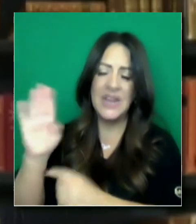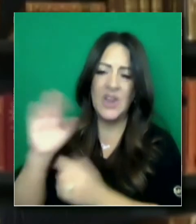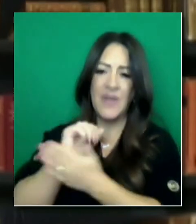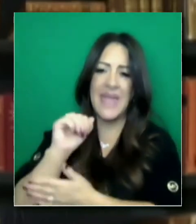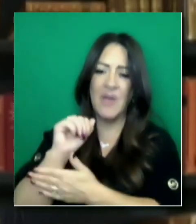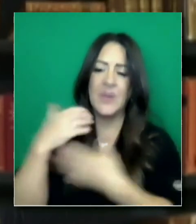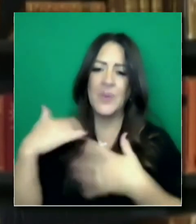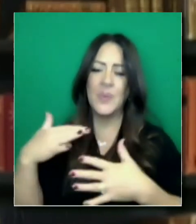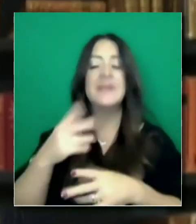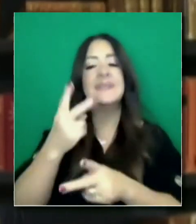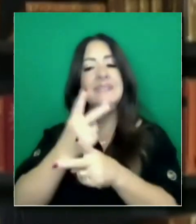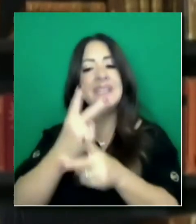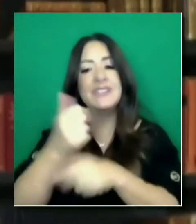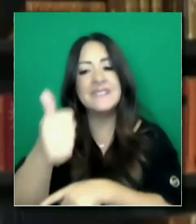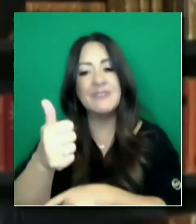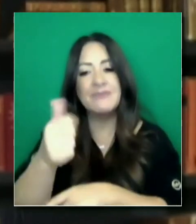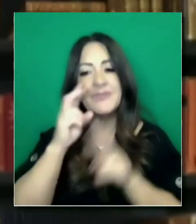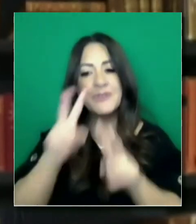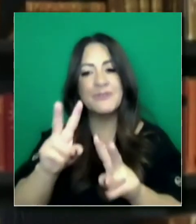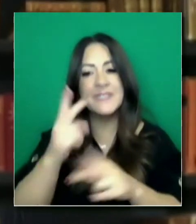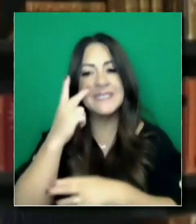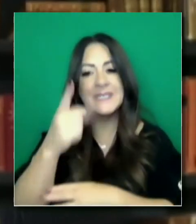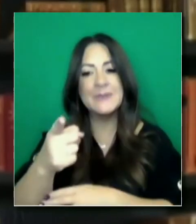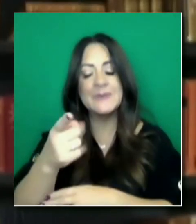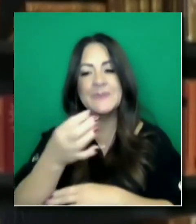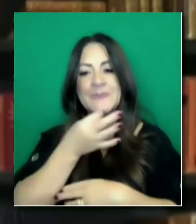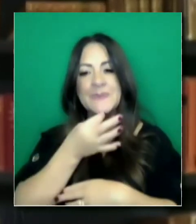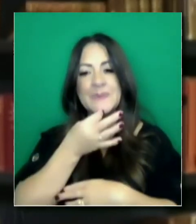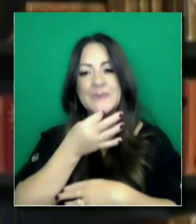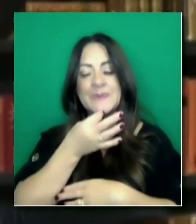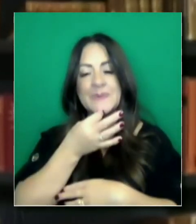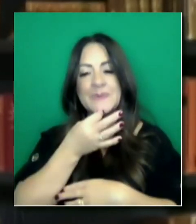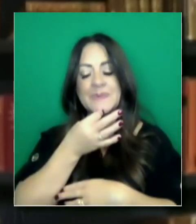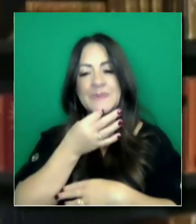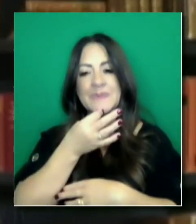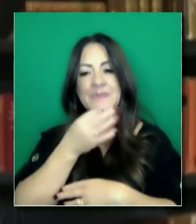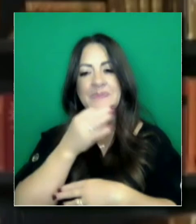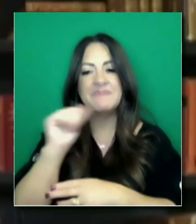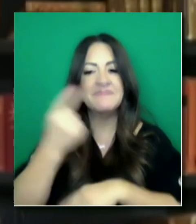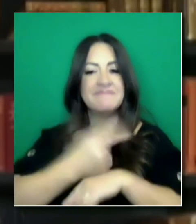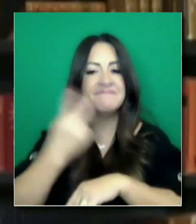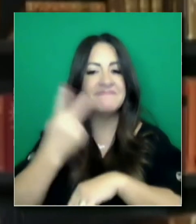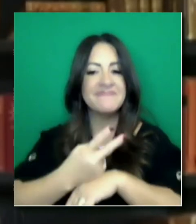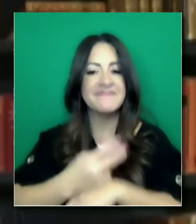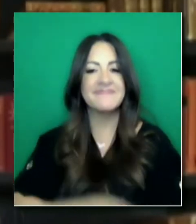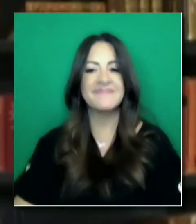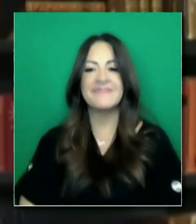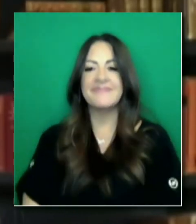We'll take care, everybody, and we'll look forward to circling back and updating you the next day.